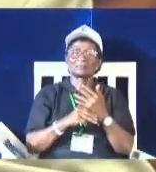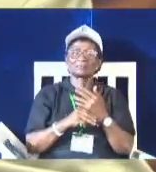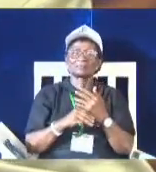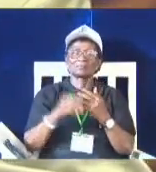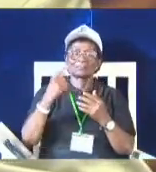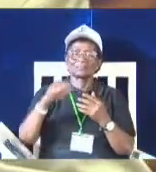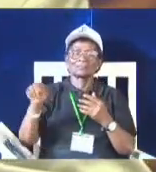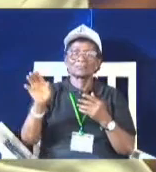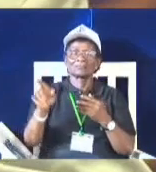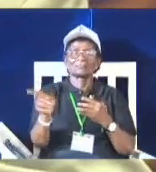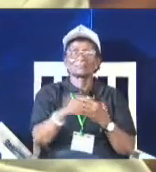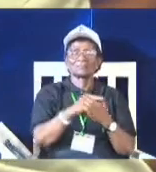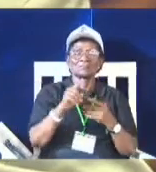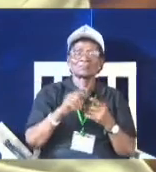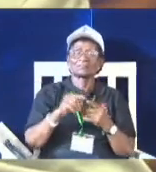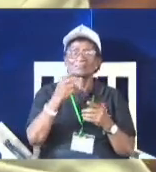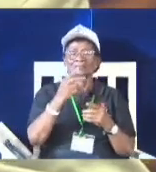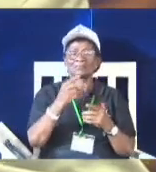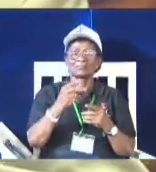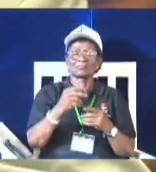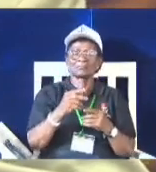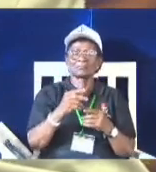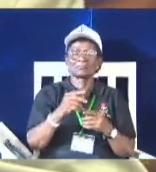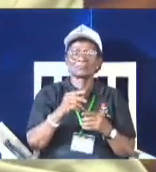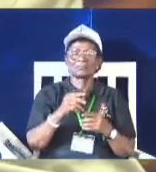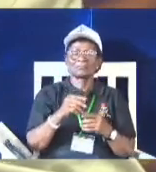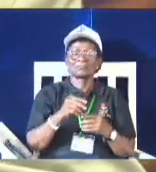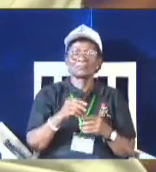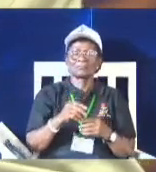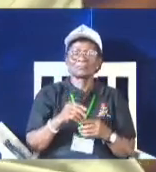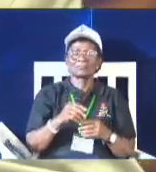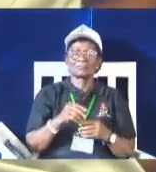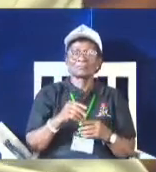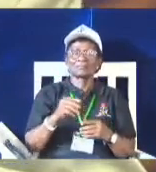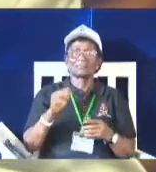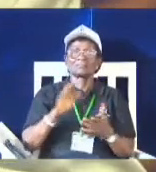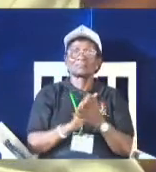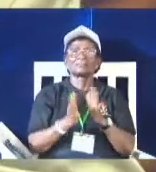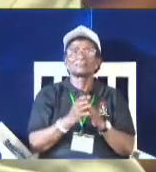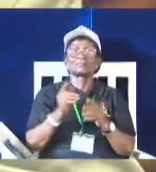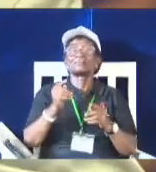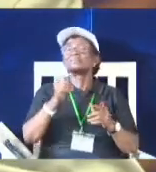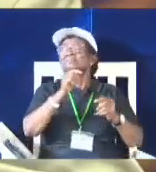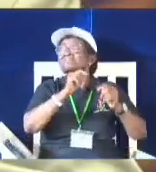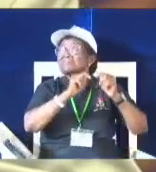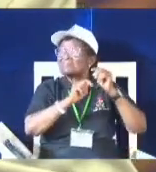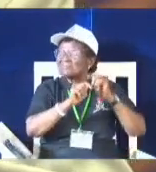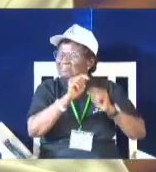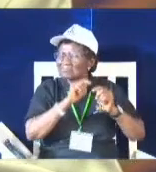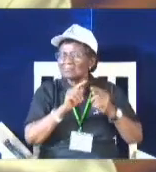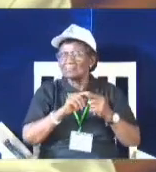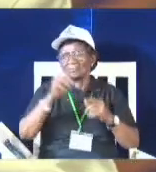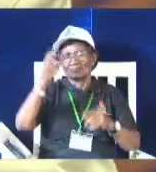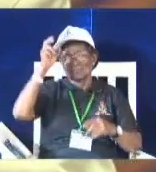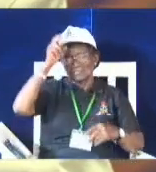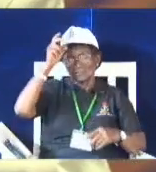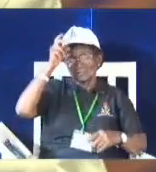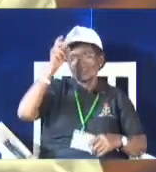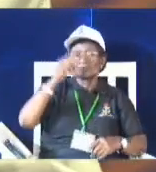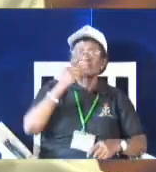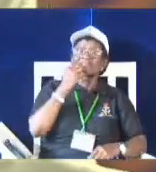for you to be a one-man army for God, a terror to the devil?